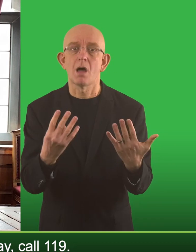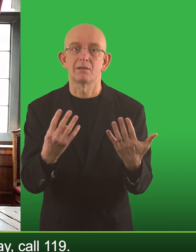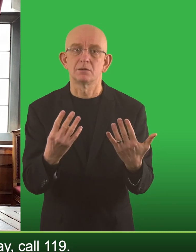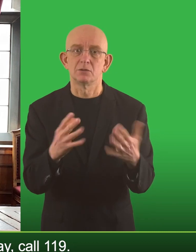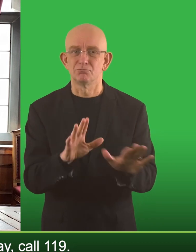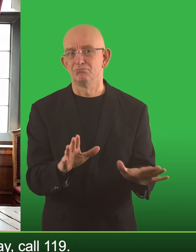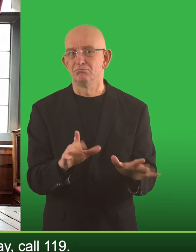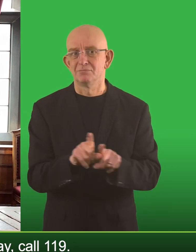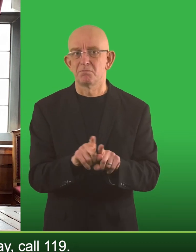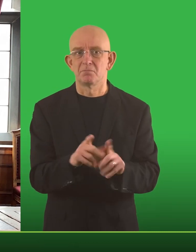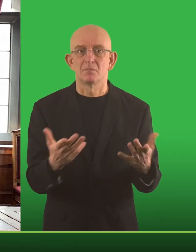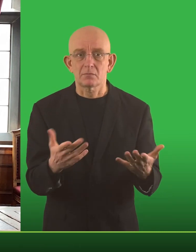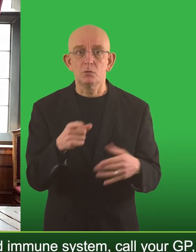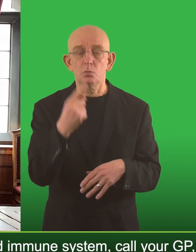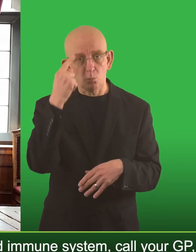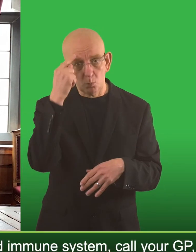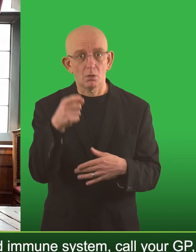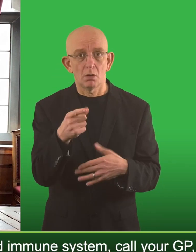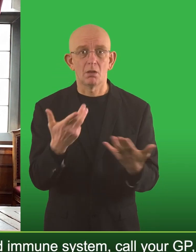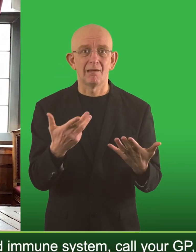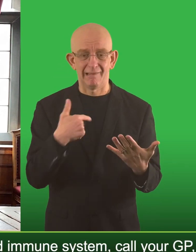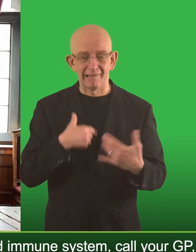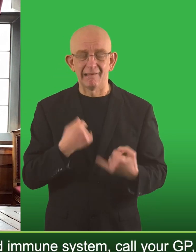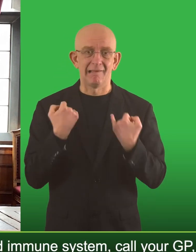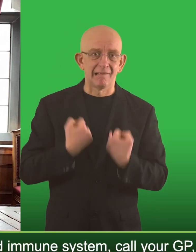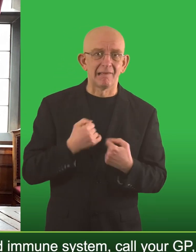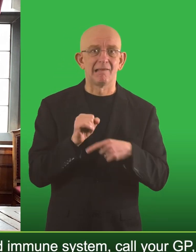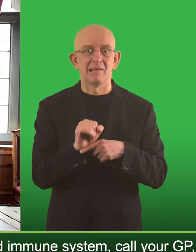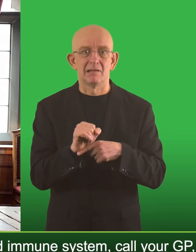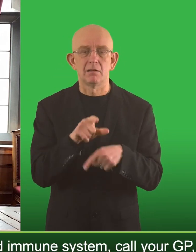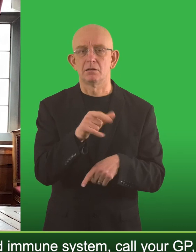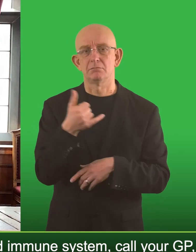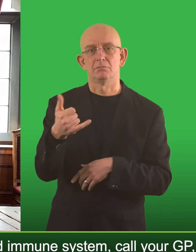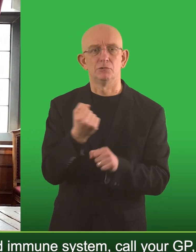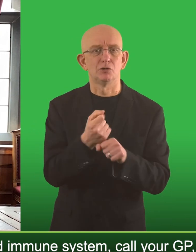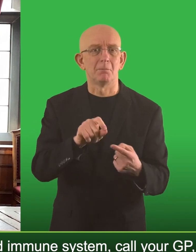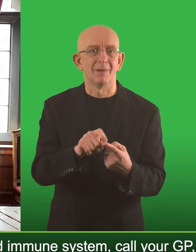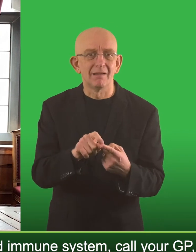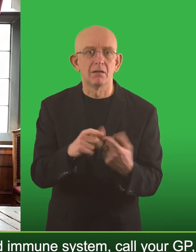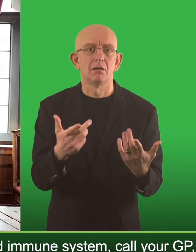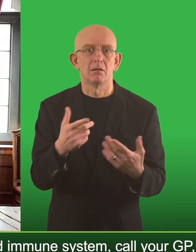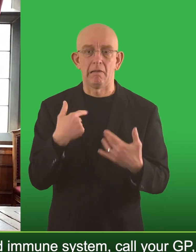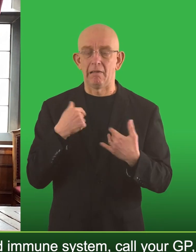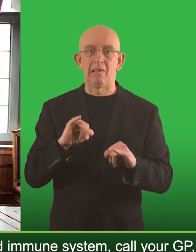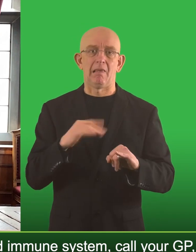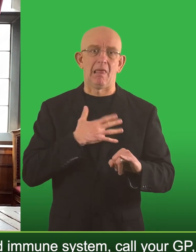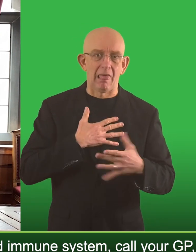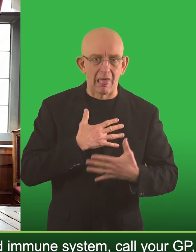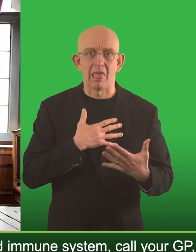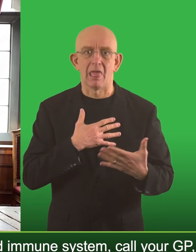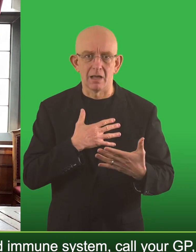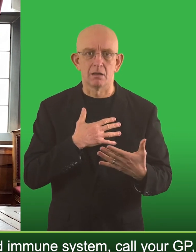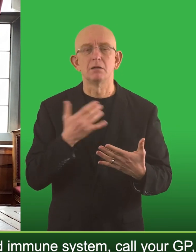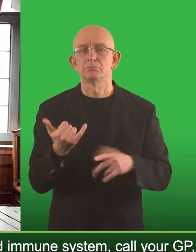way, call 119. Probably worth, if you do have a compromised immune system, call your GP. I have a lower